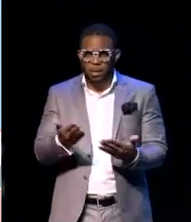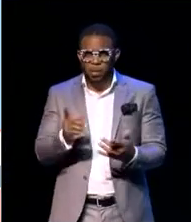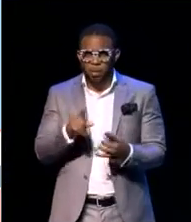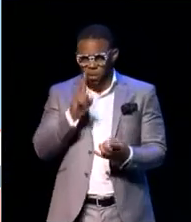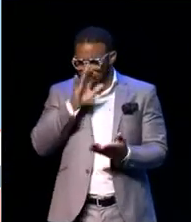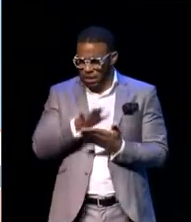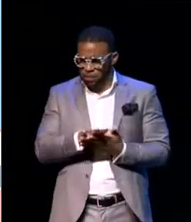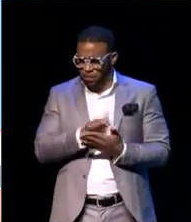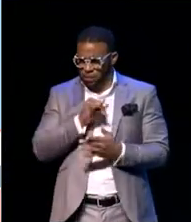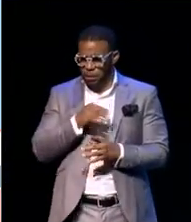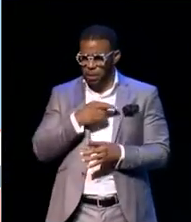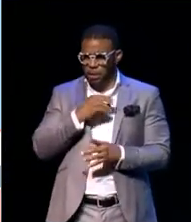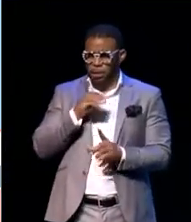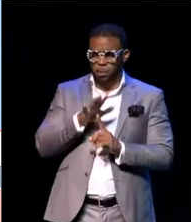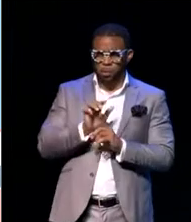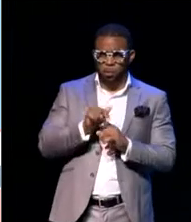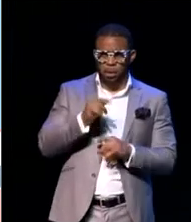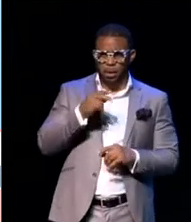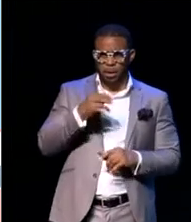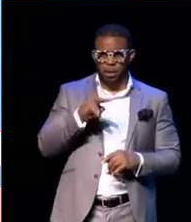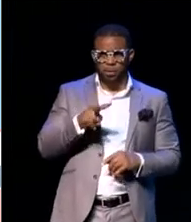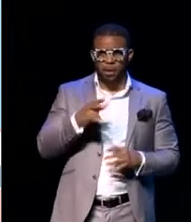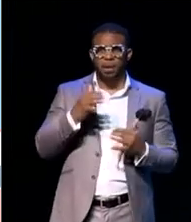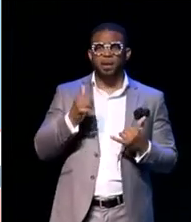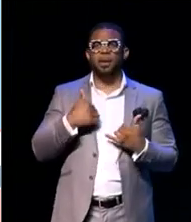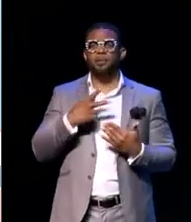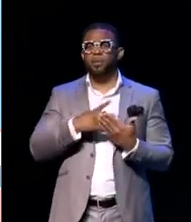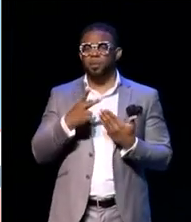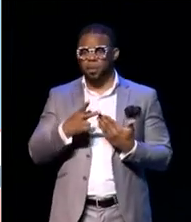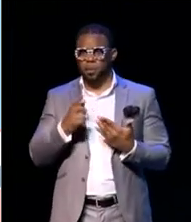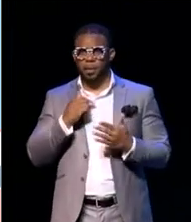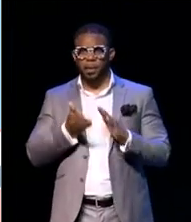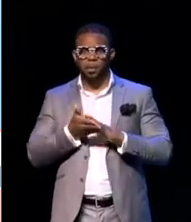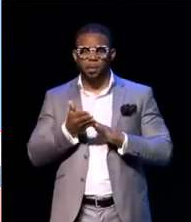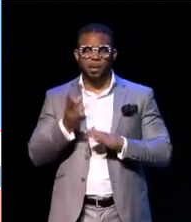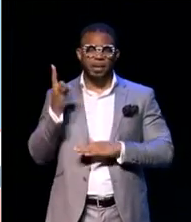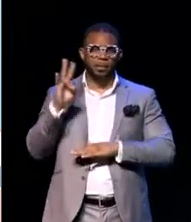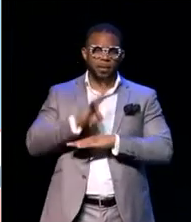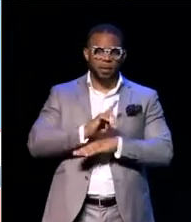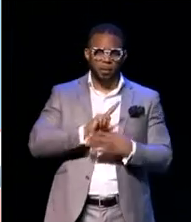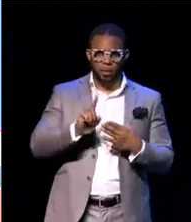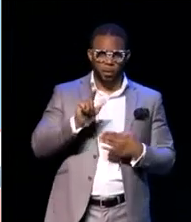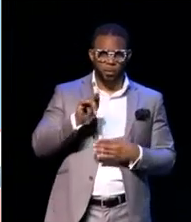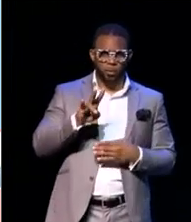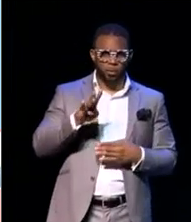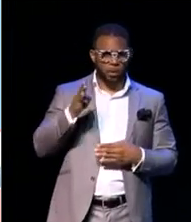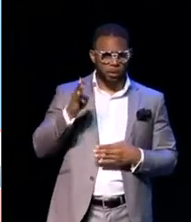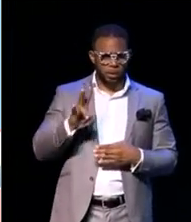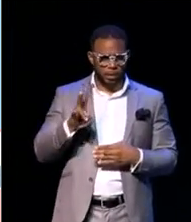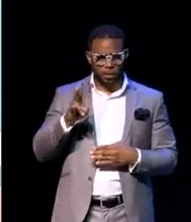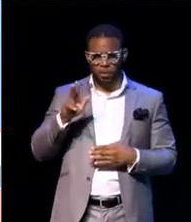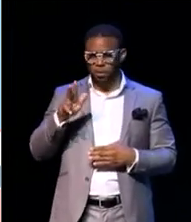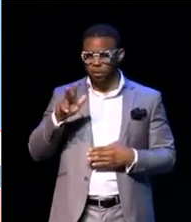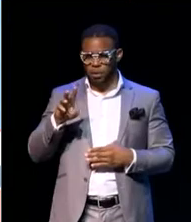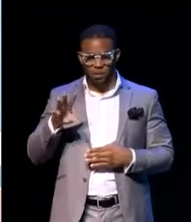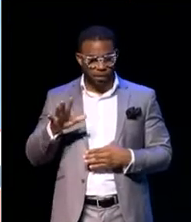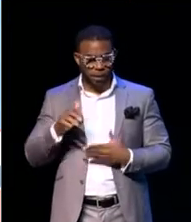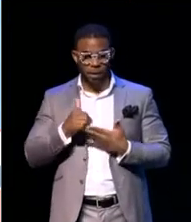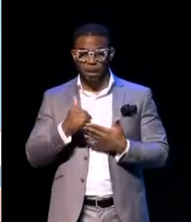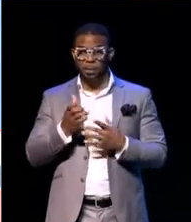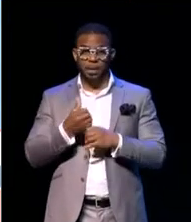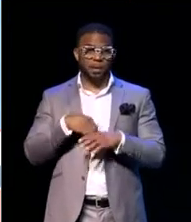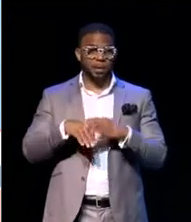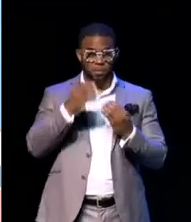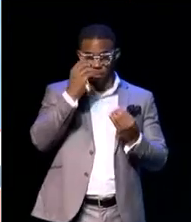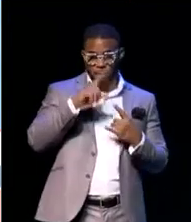where you believe you've been exposed to HIV, we now have a program that runs 7 days a week, 24/7, 365 to help get